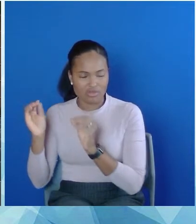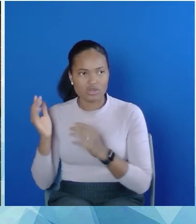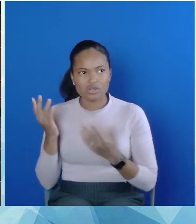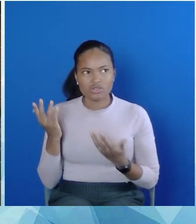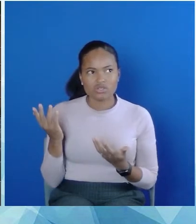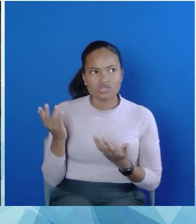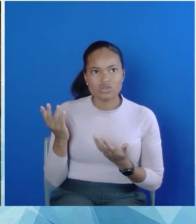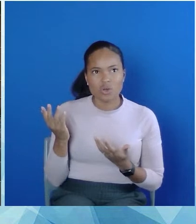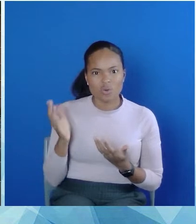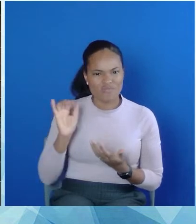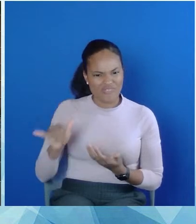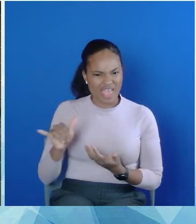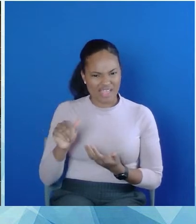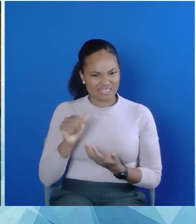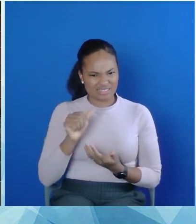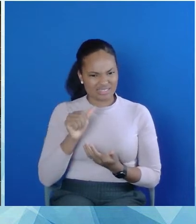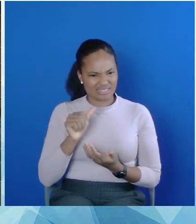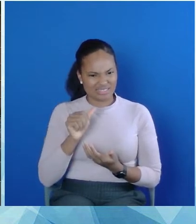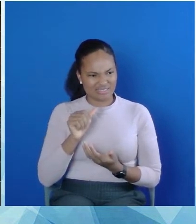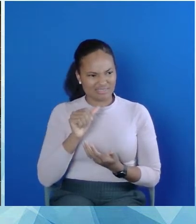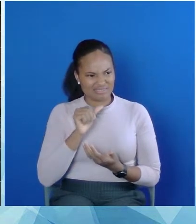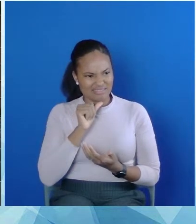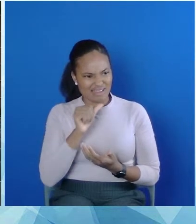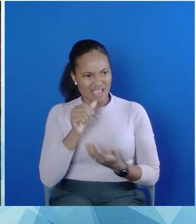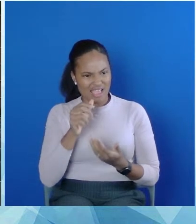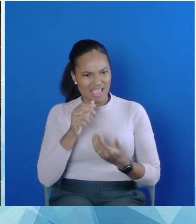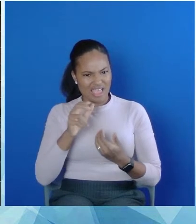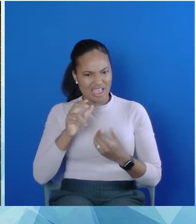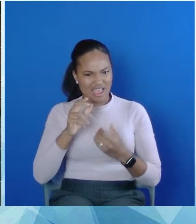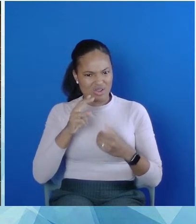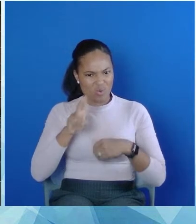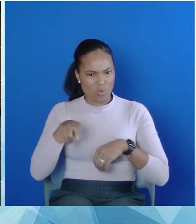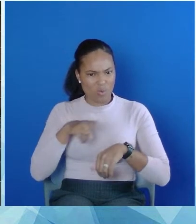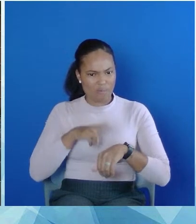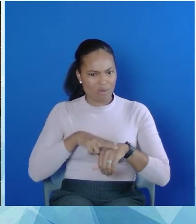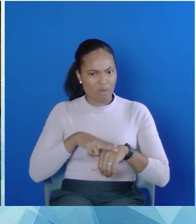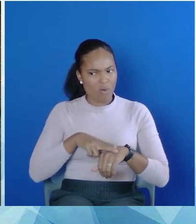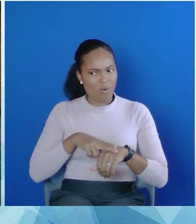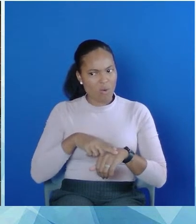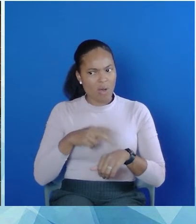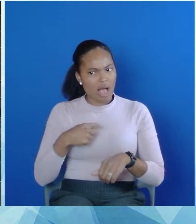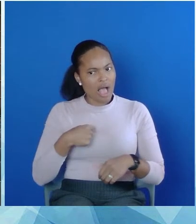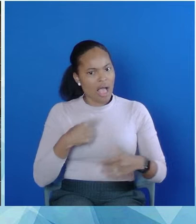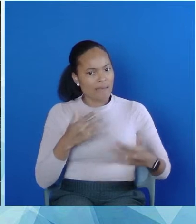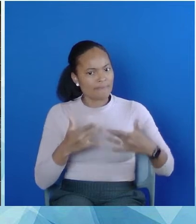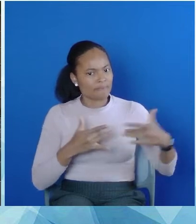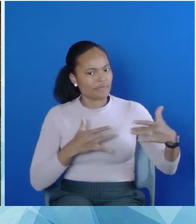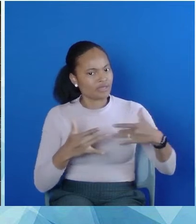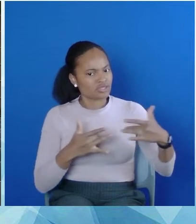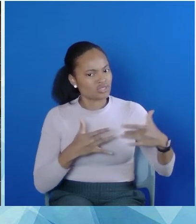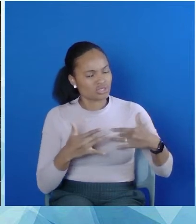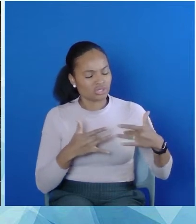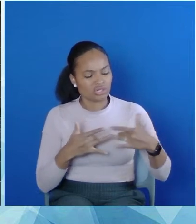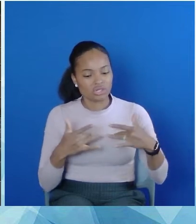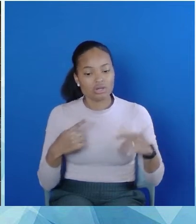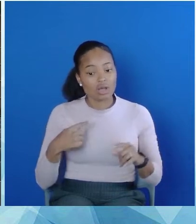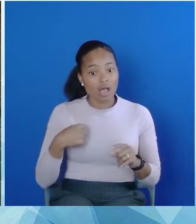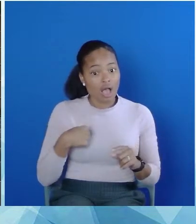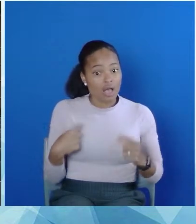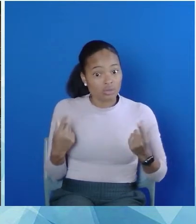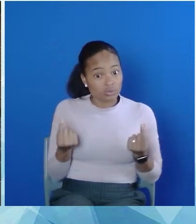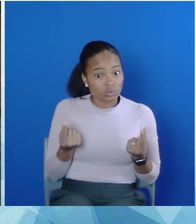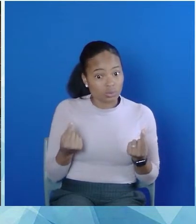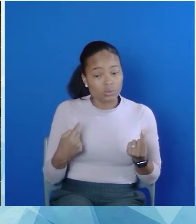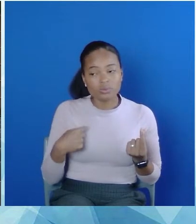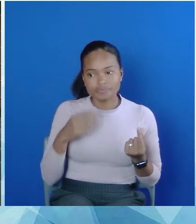So that is unusual to me, and it is somewhat concerning to me. So I am going to continue